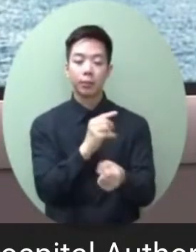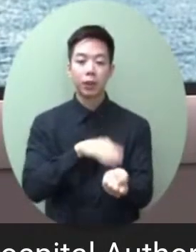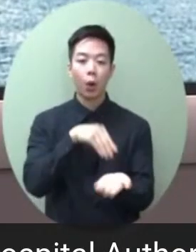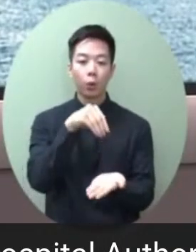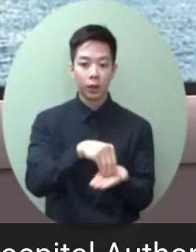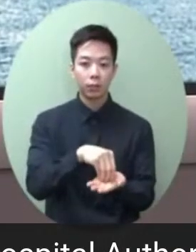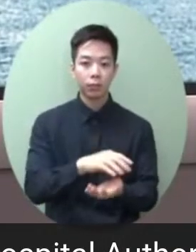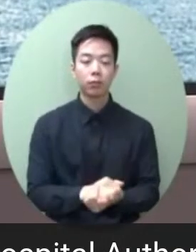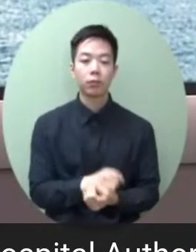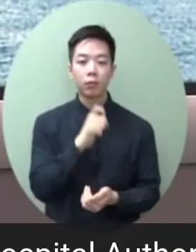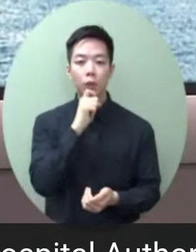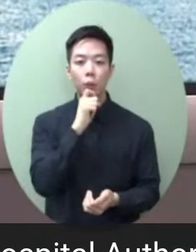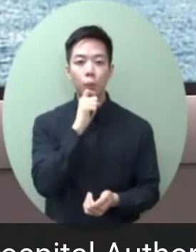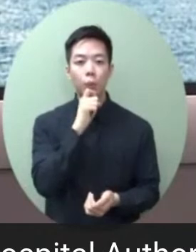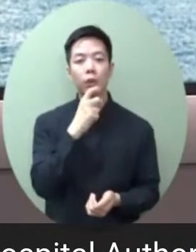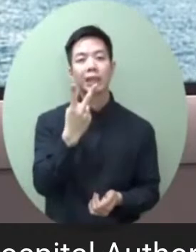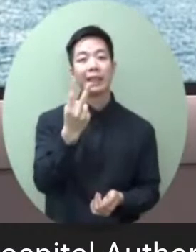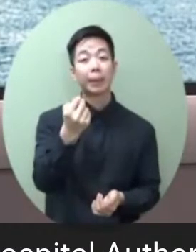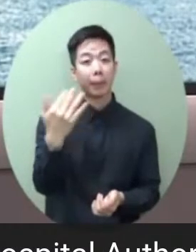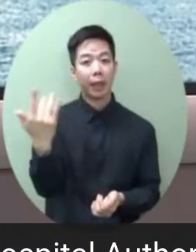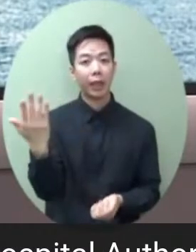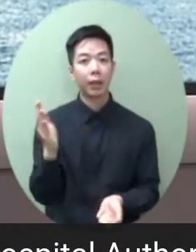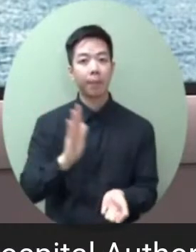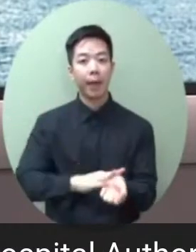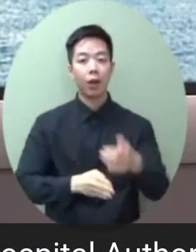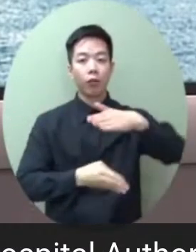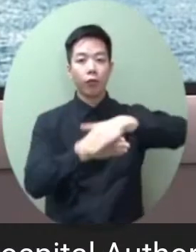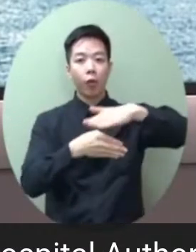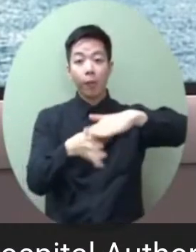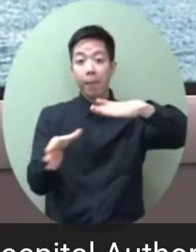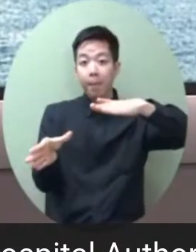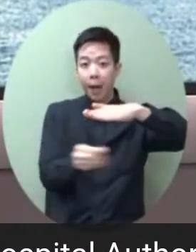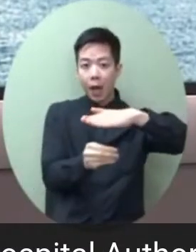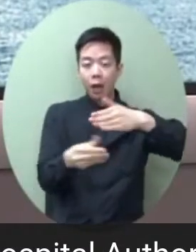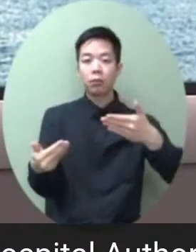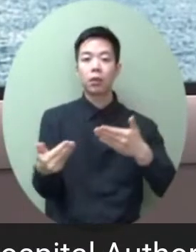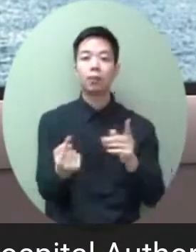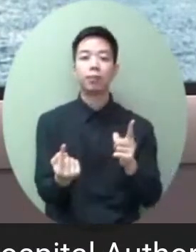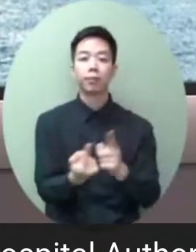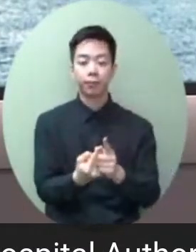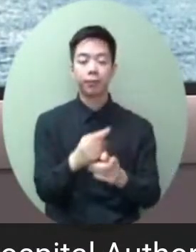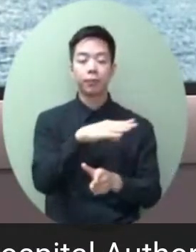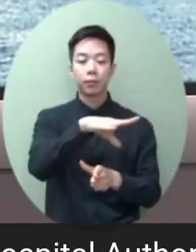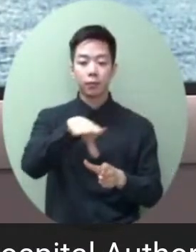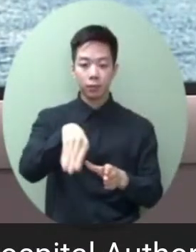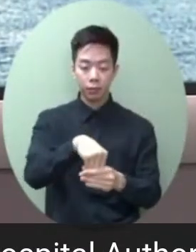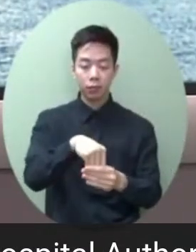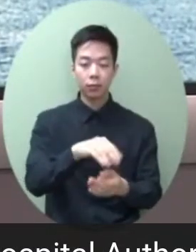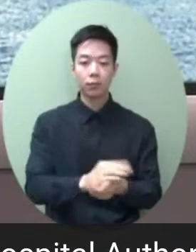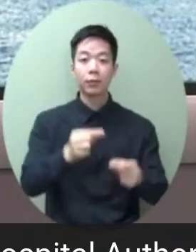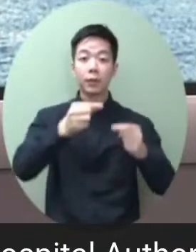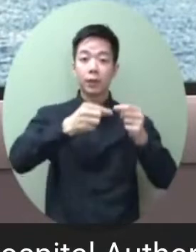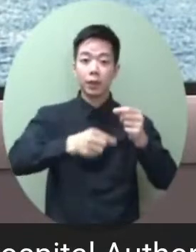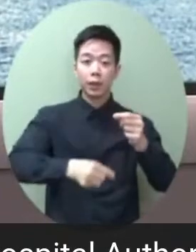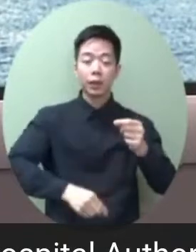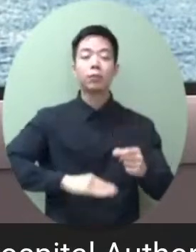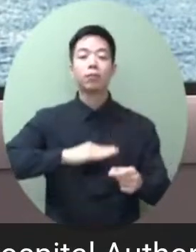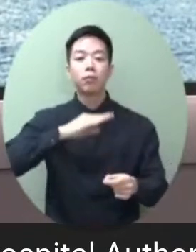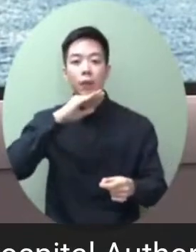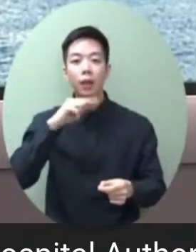at preliminary positive. About 20 or so of the patients in the same ward are classified as close